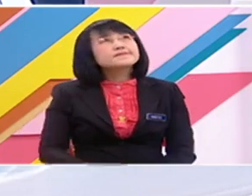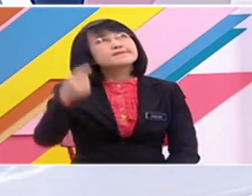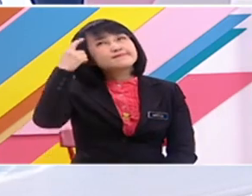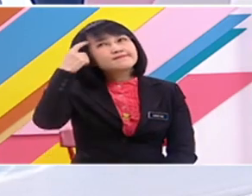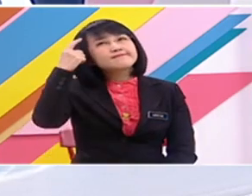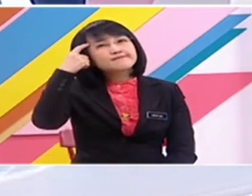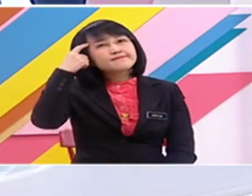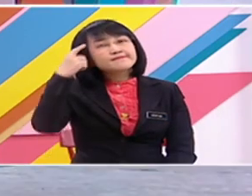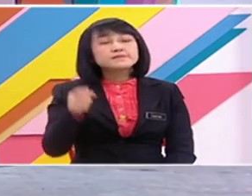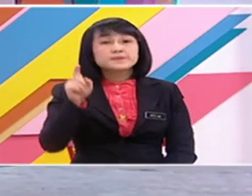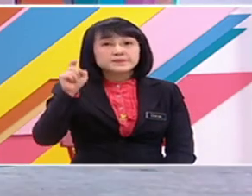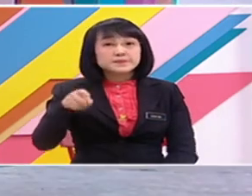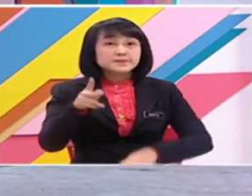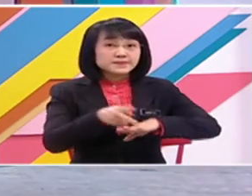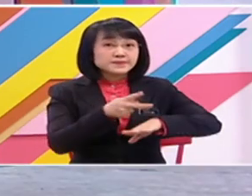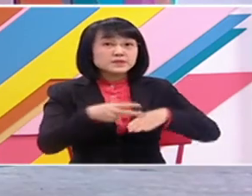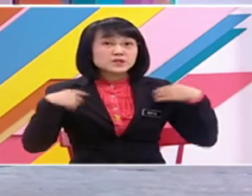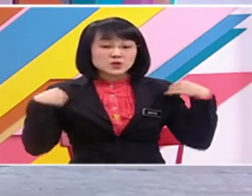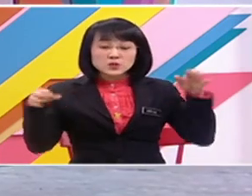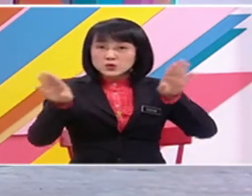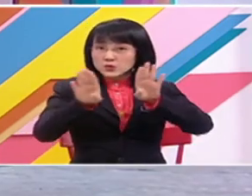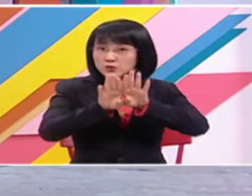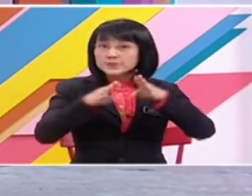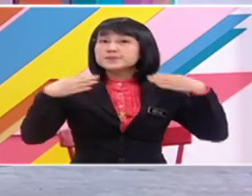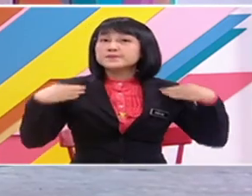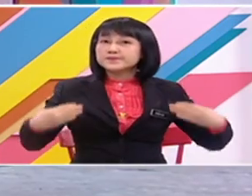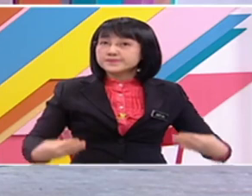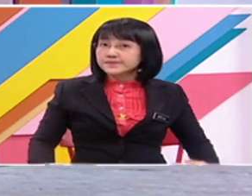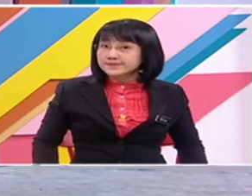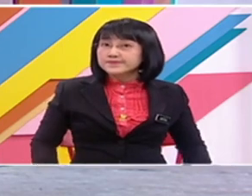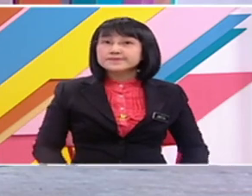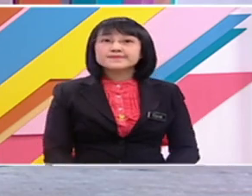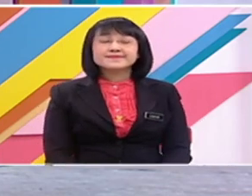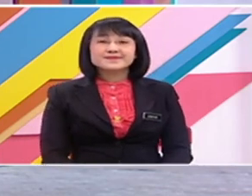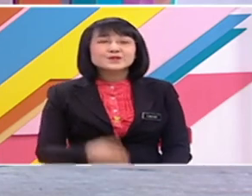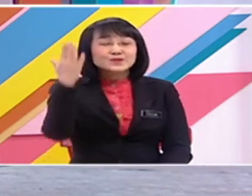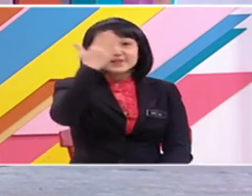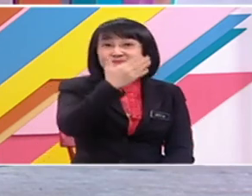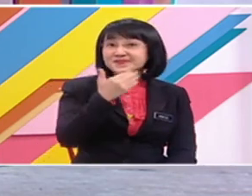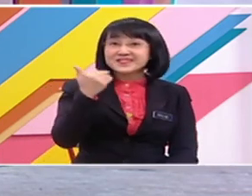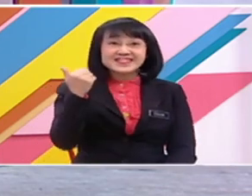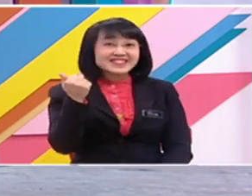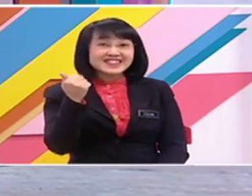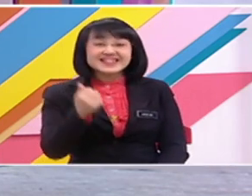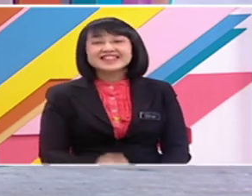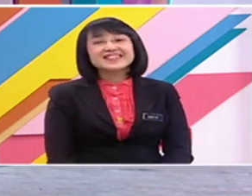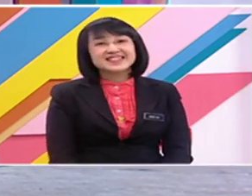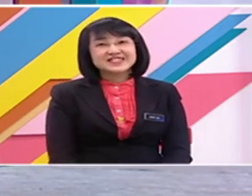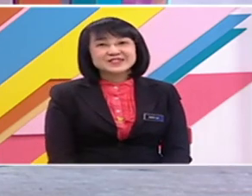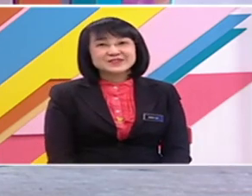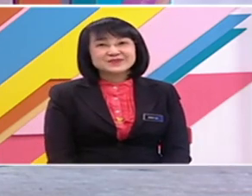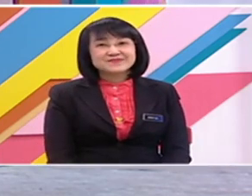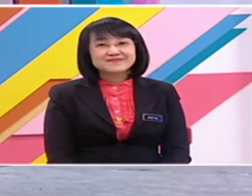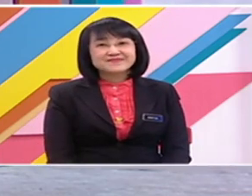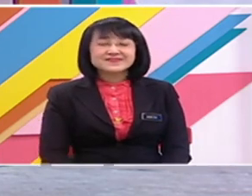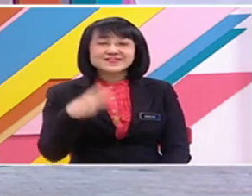I think we need to wear clothes to cover ourselves. Mm-hmm. And then maybe to look nice, like yes, of us course, today. We are girls,